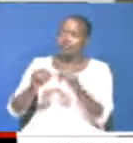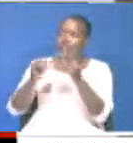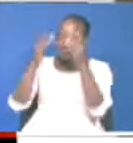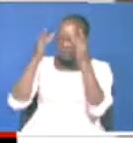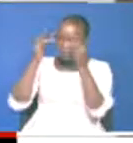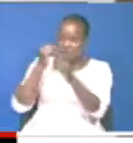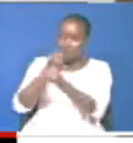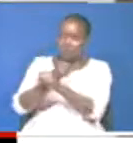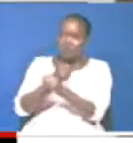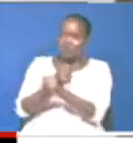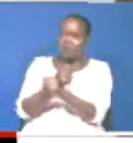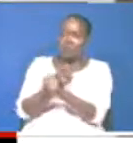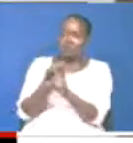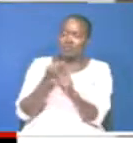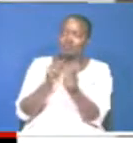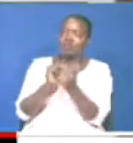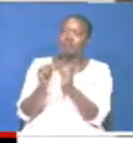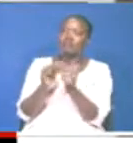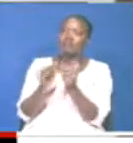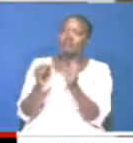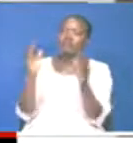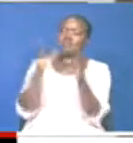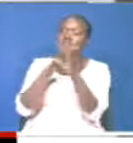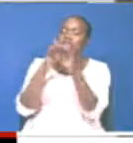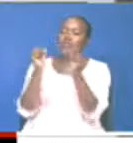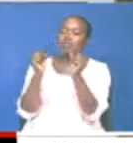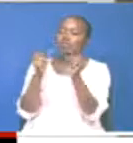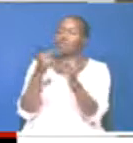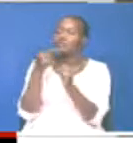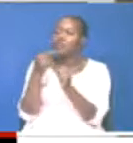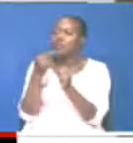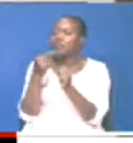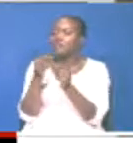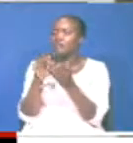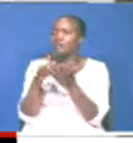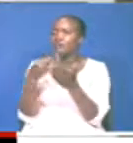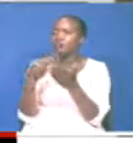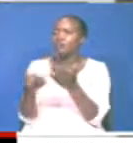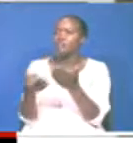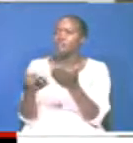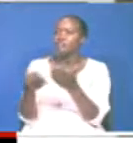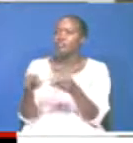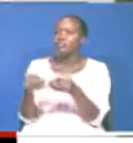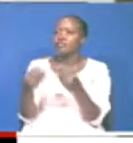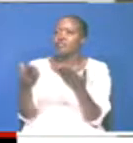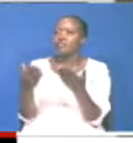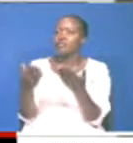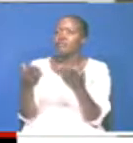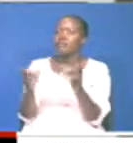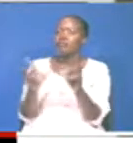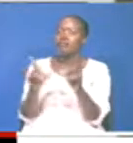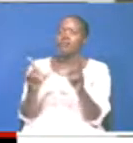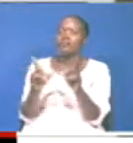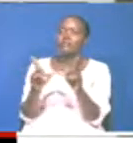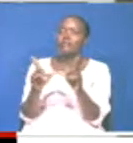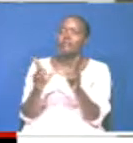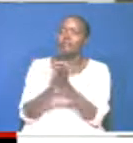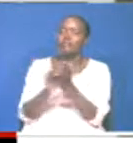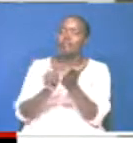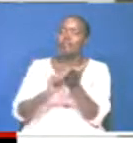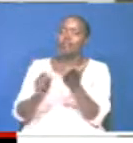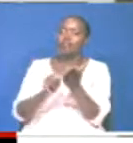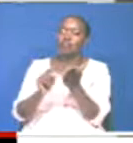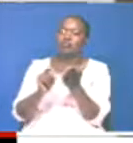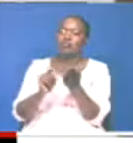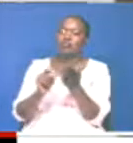kushiriki katika kinyang'anyiro cha urais ikisema alishindwa kuwasilisha shahada yake ya degree na pia sahihi za